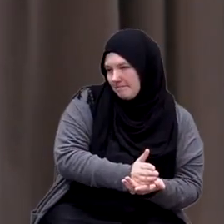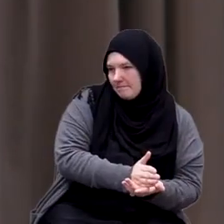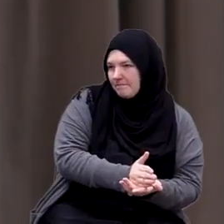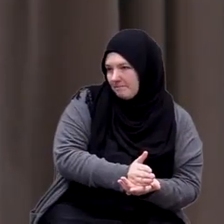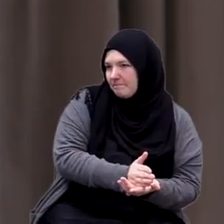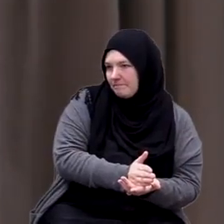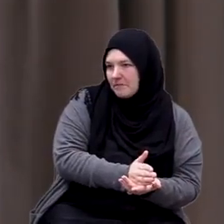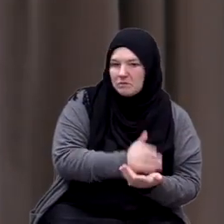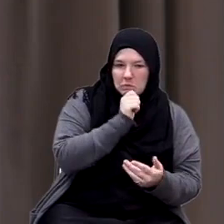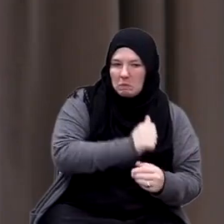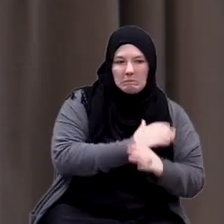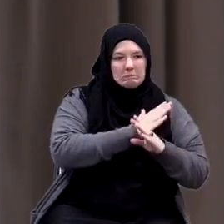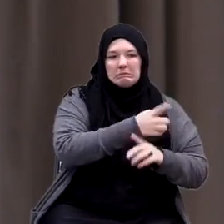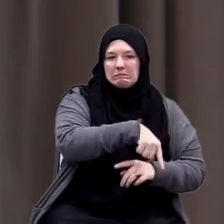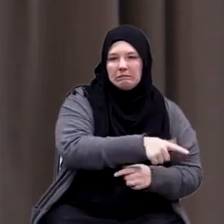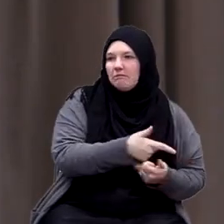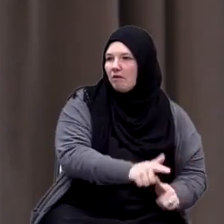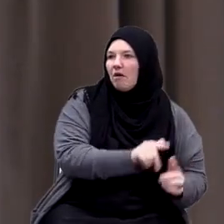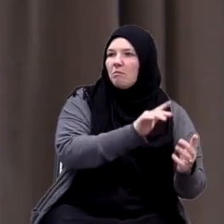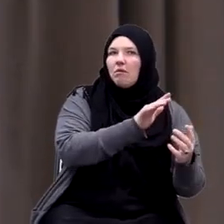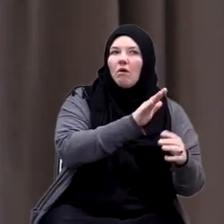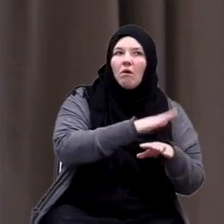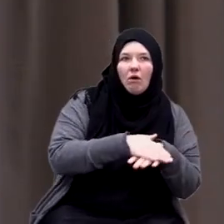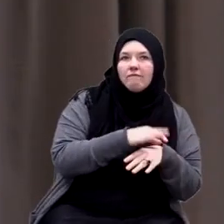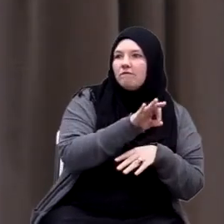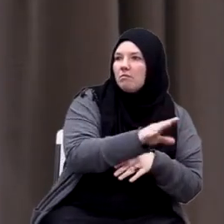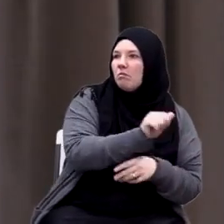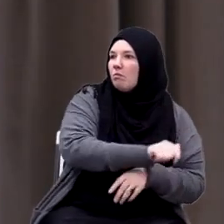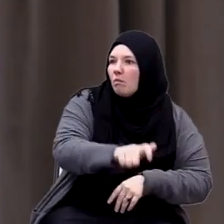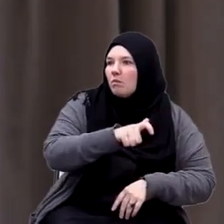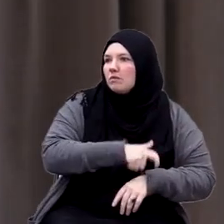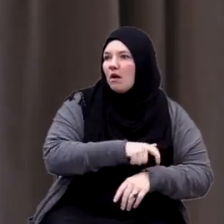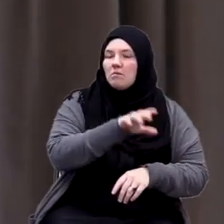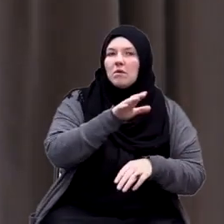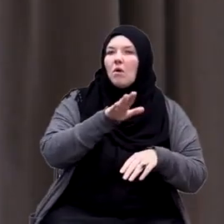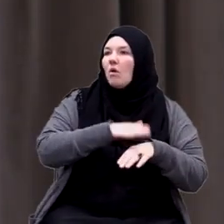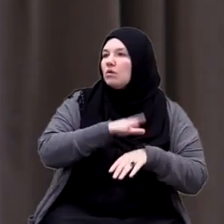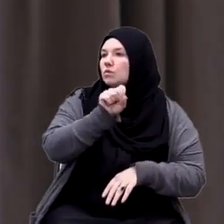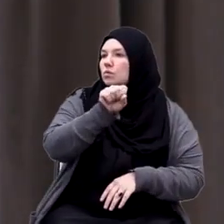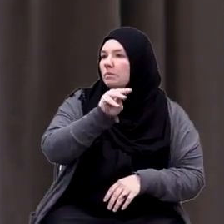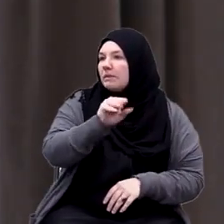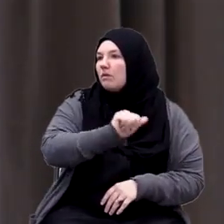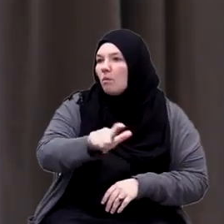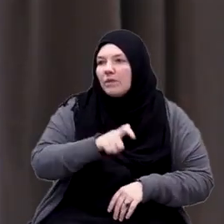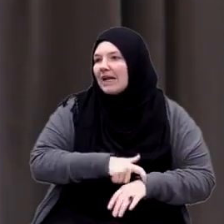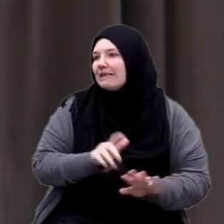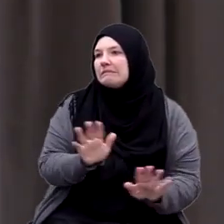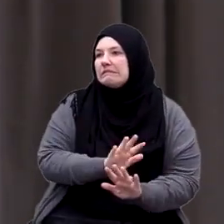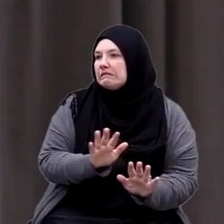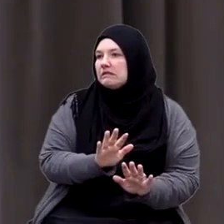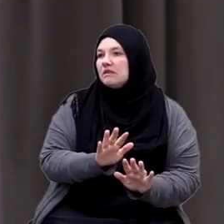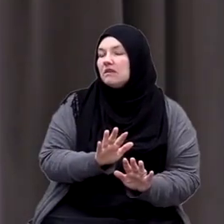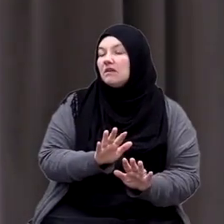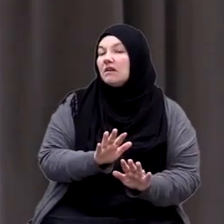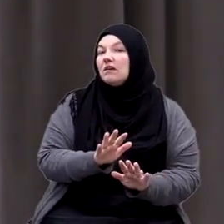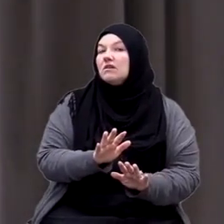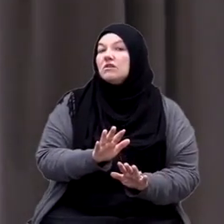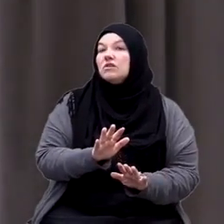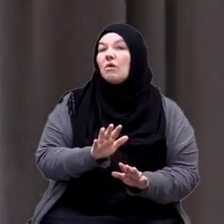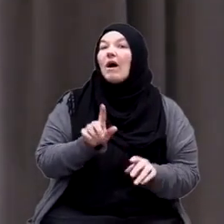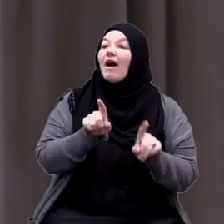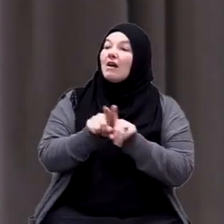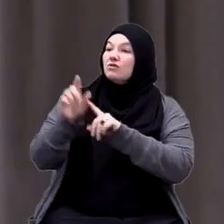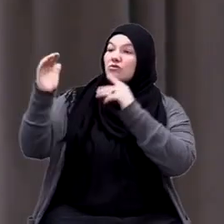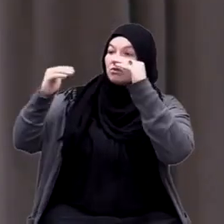So in any way, the issue that Allah subhanahu wa ta'ala is not the center of our life as